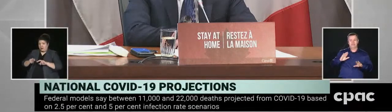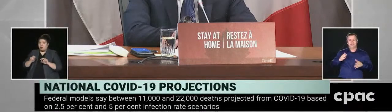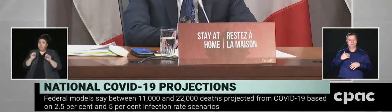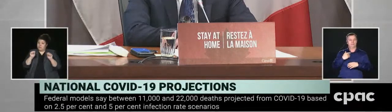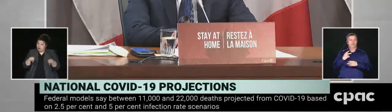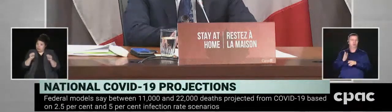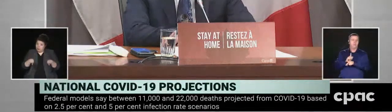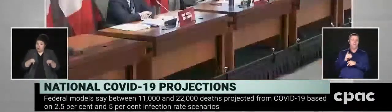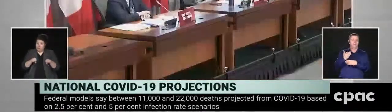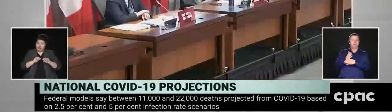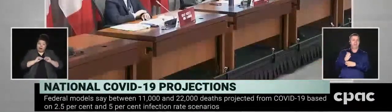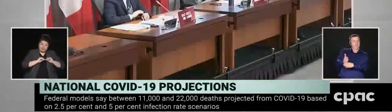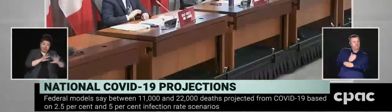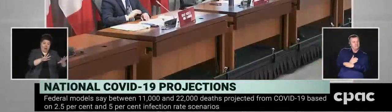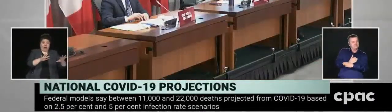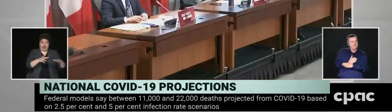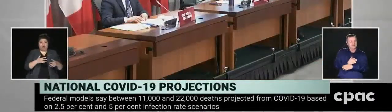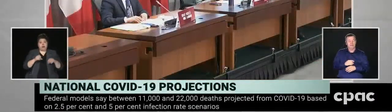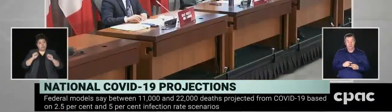des limites.